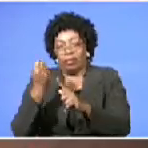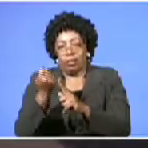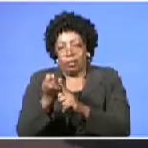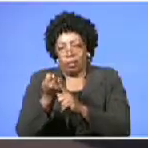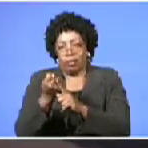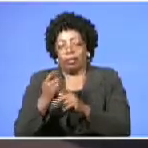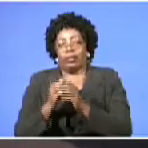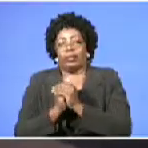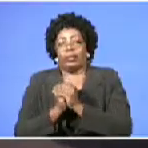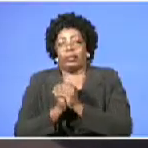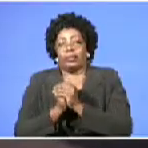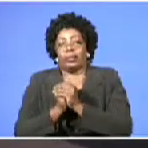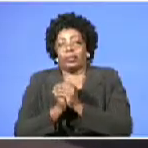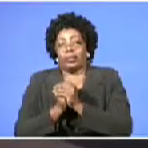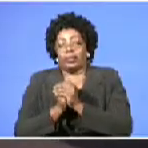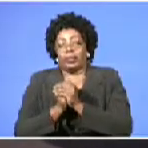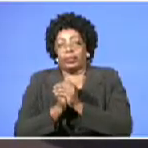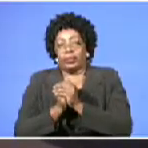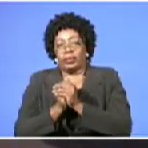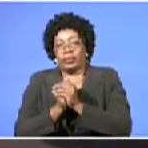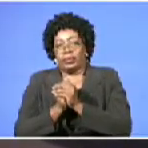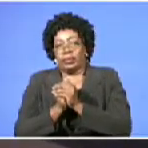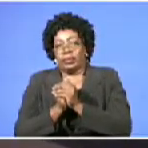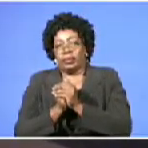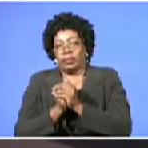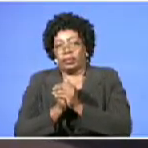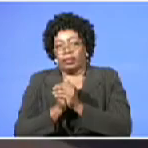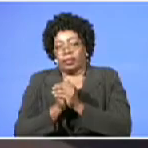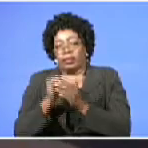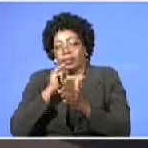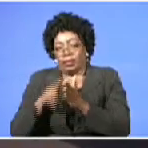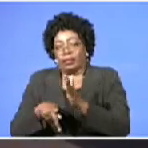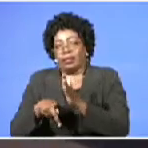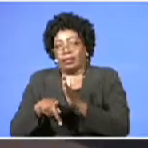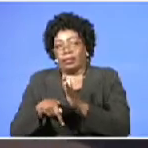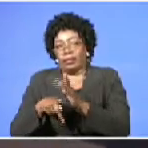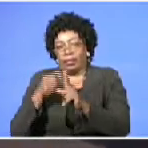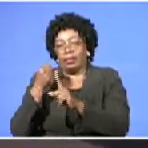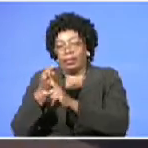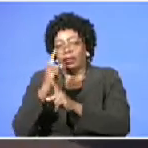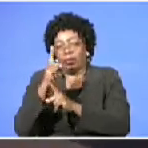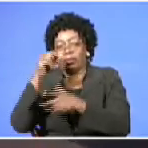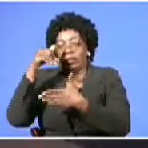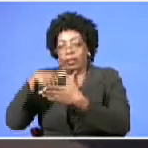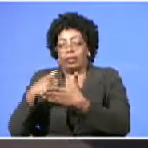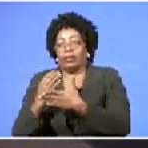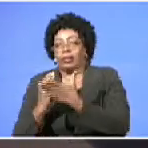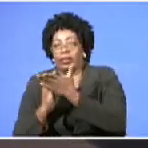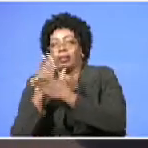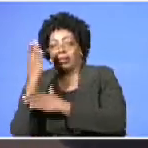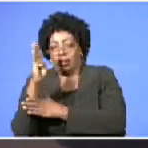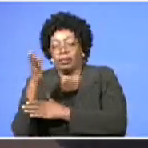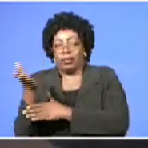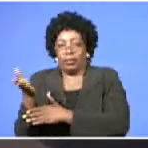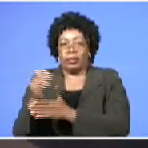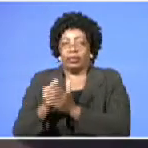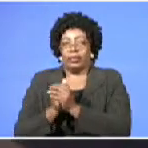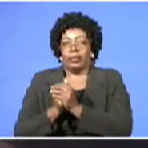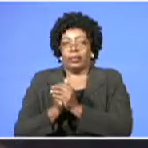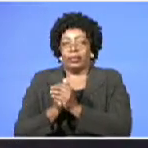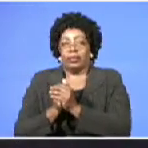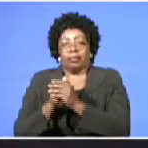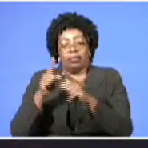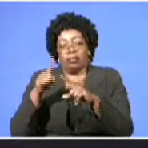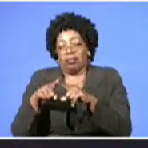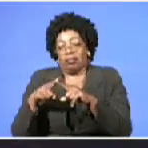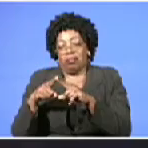fairway. Albany, if you hit it in the bush, I mean, if you hit it left or right, you're not in the fairway, you can't